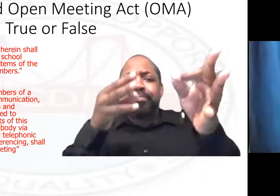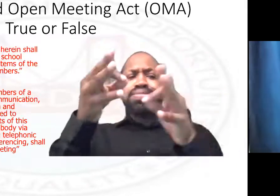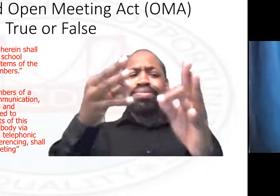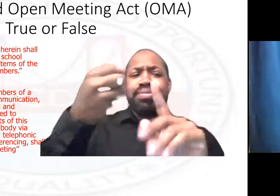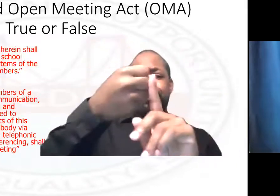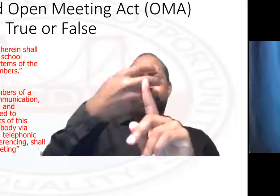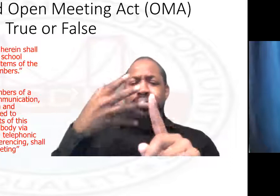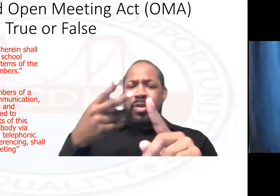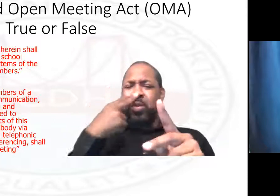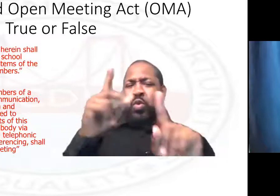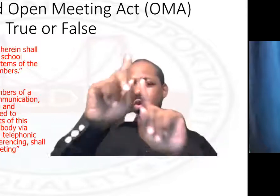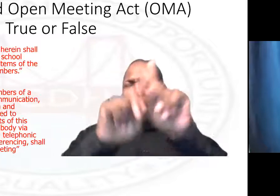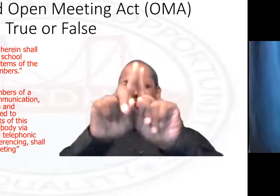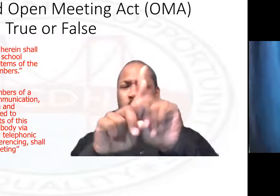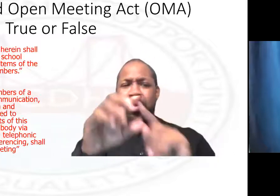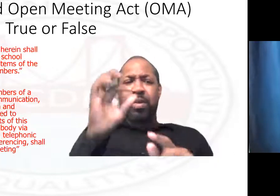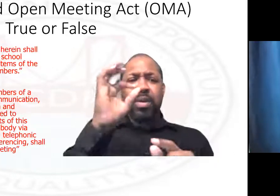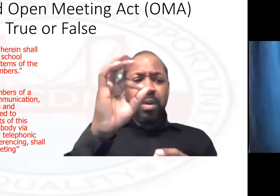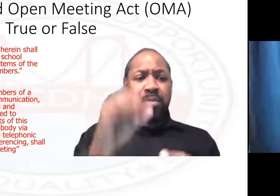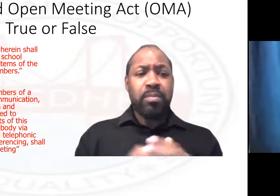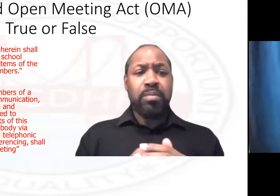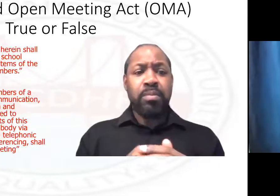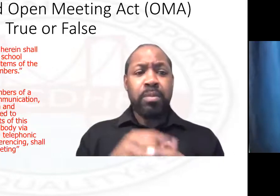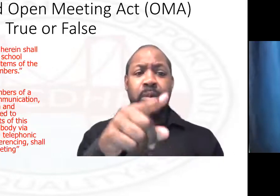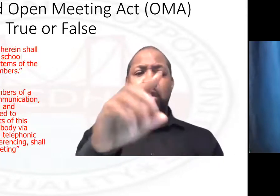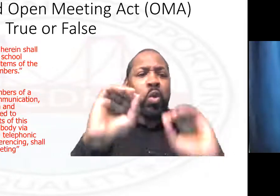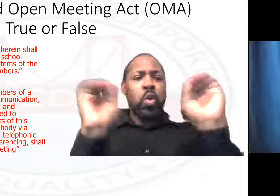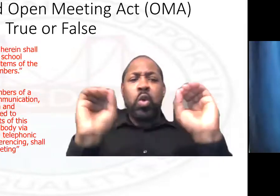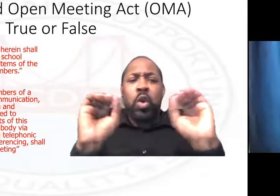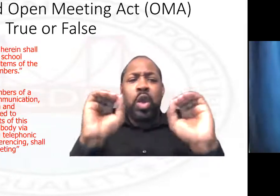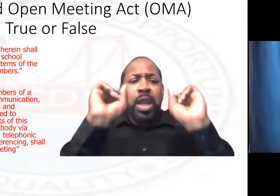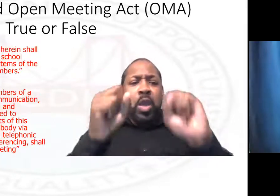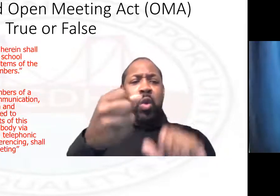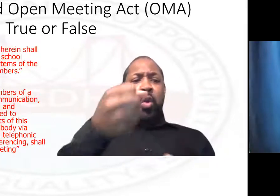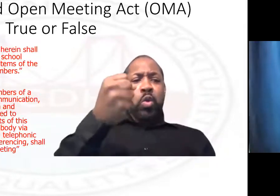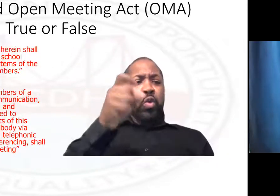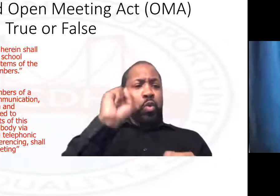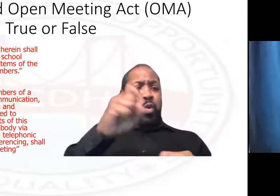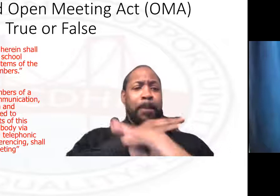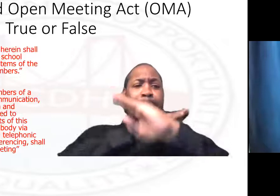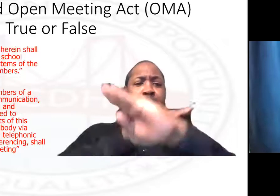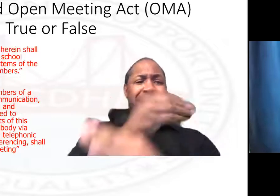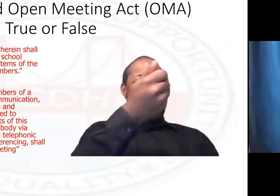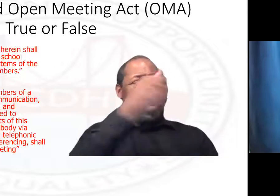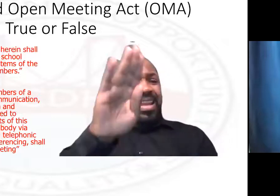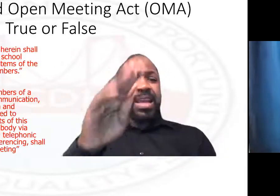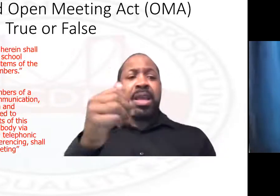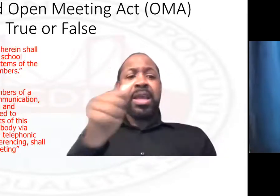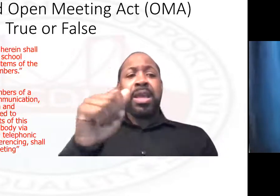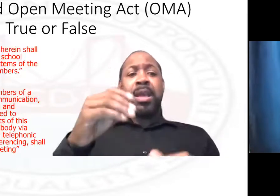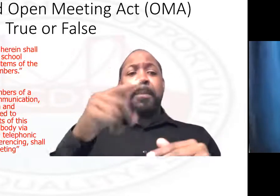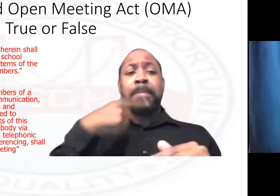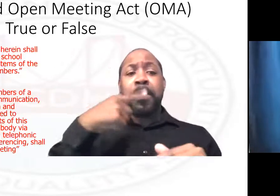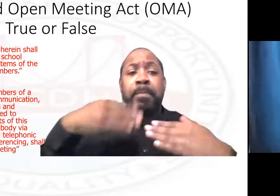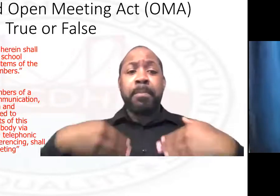These paragraphs here further detail, you'll see where the asterisks are, that nothing contained herein shall